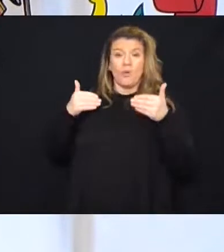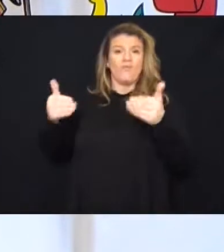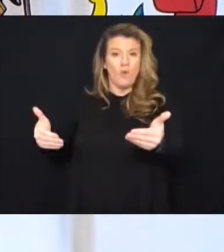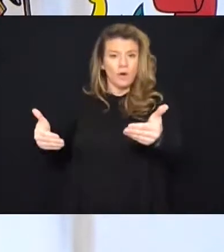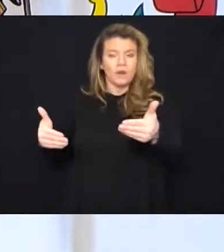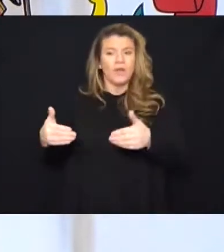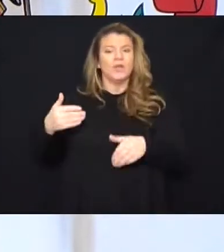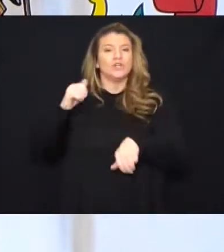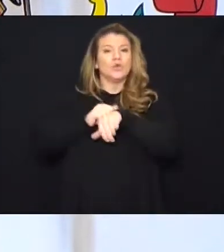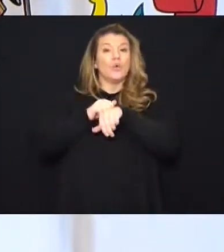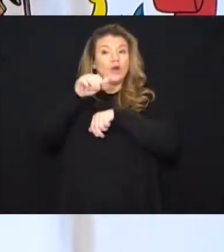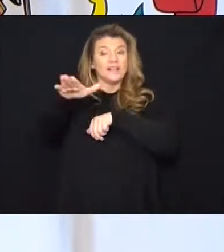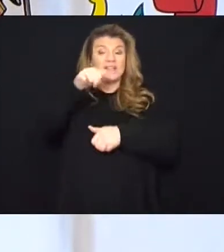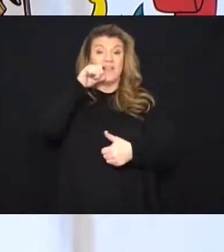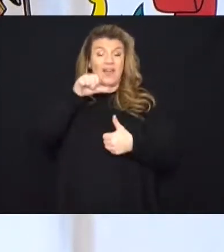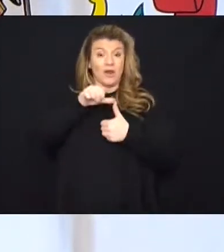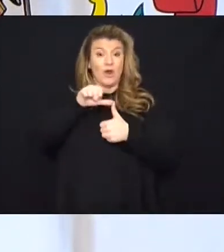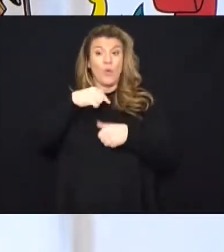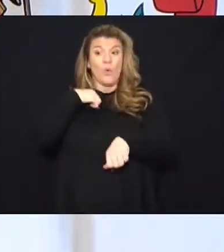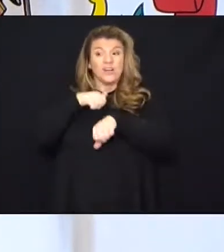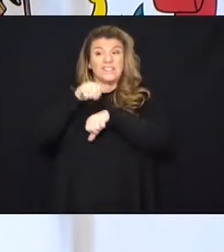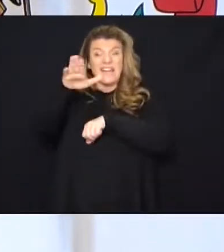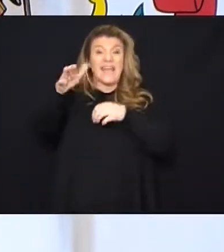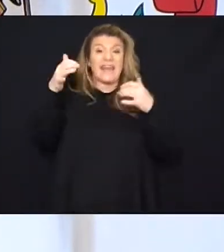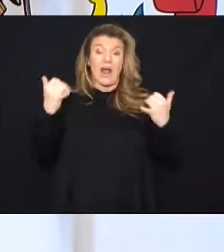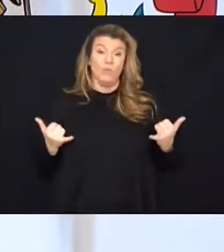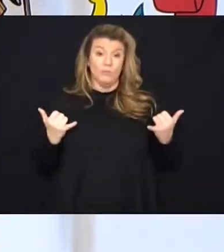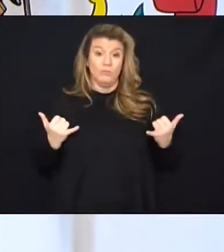we're sending the letter, and we're sending the letter right now.